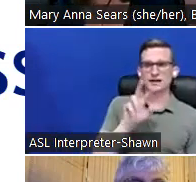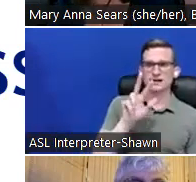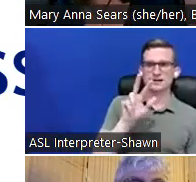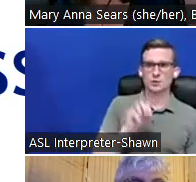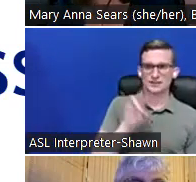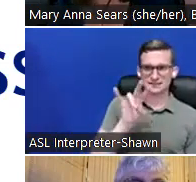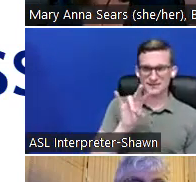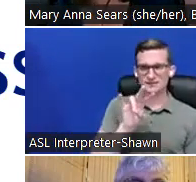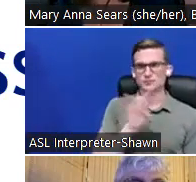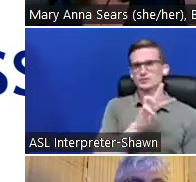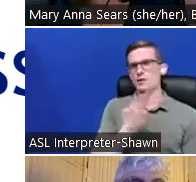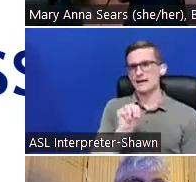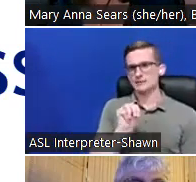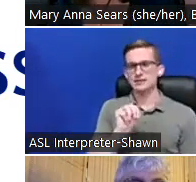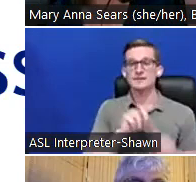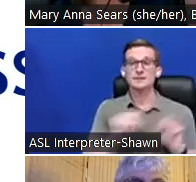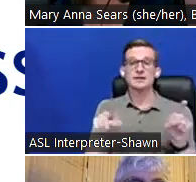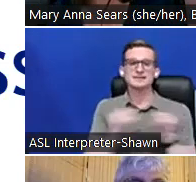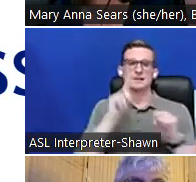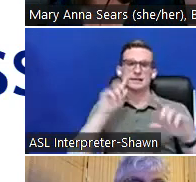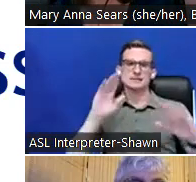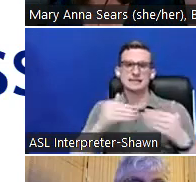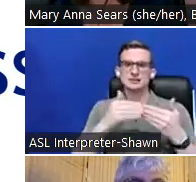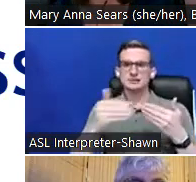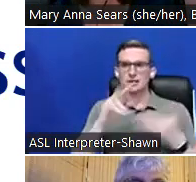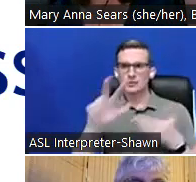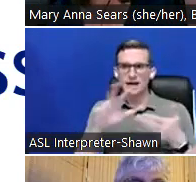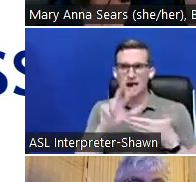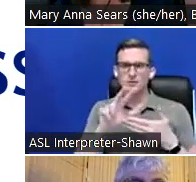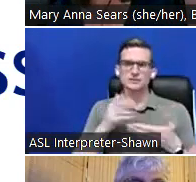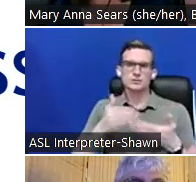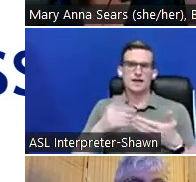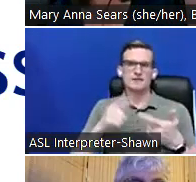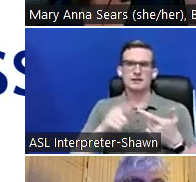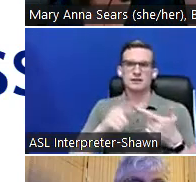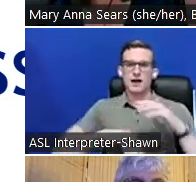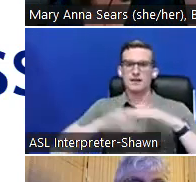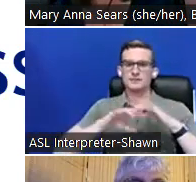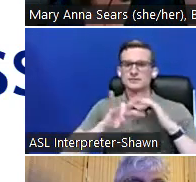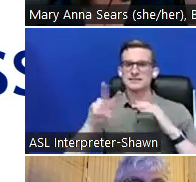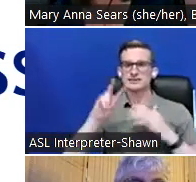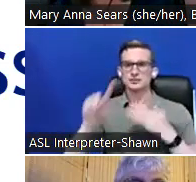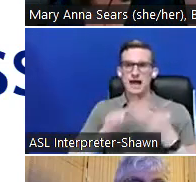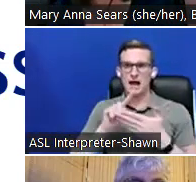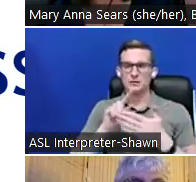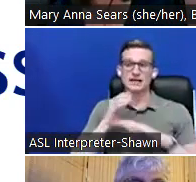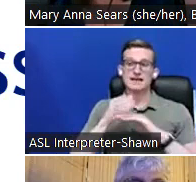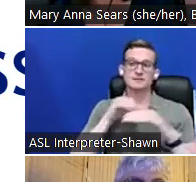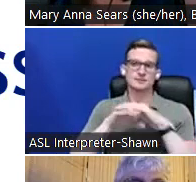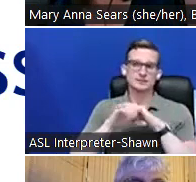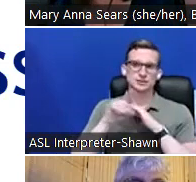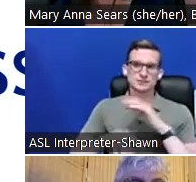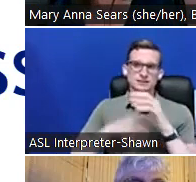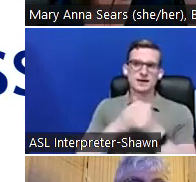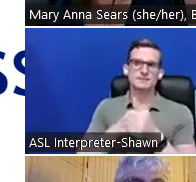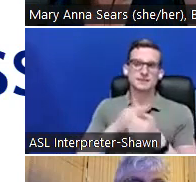of arrival, no more than 72 hours from the time of admission, updating the paperwork and initial assessment and service